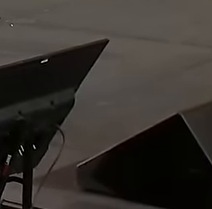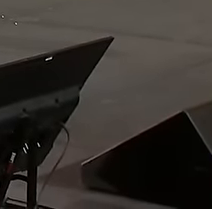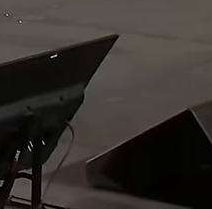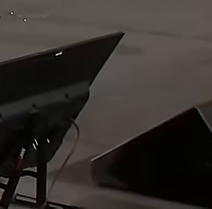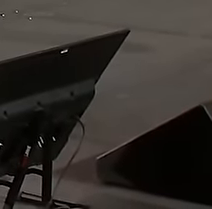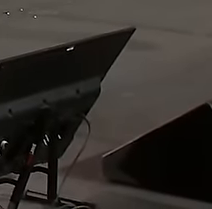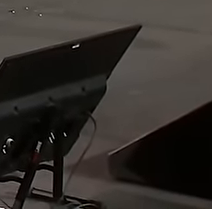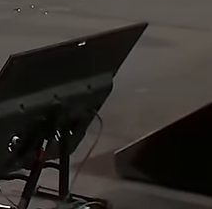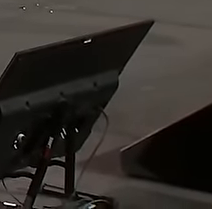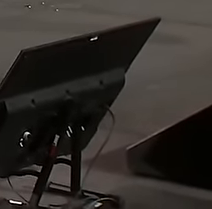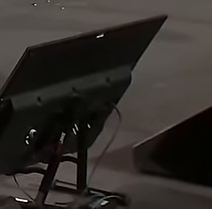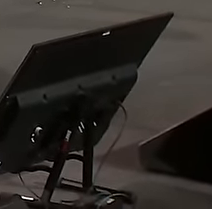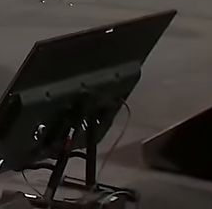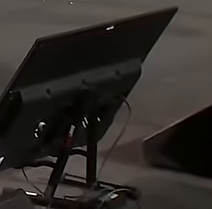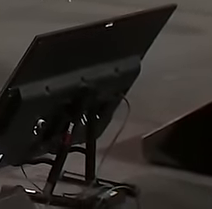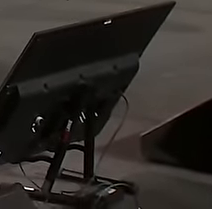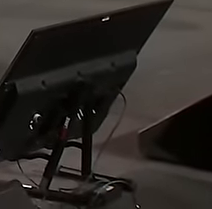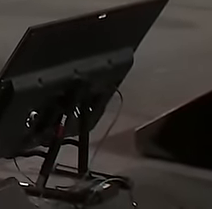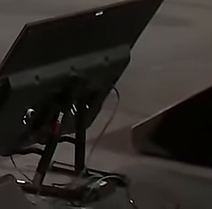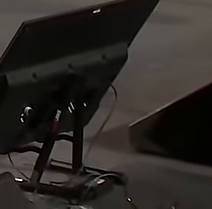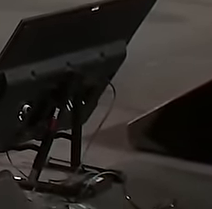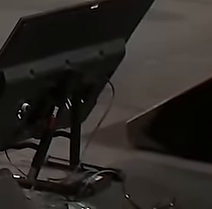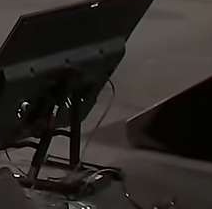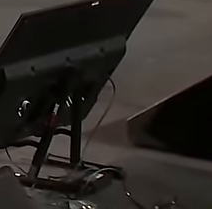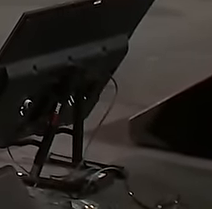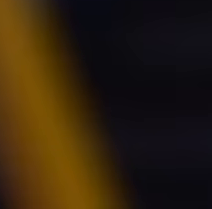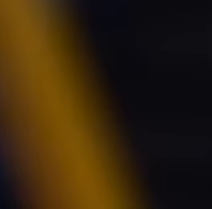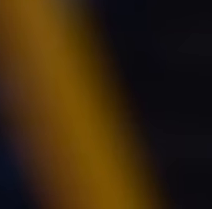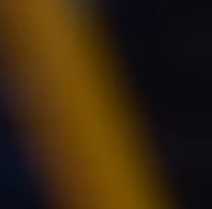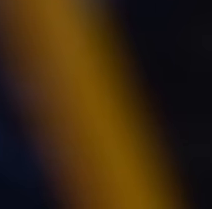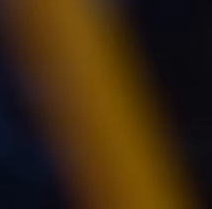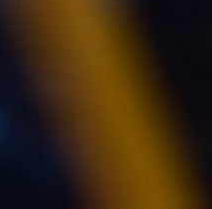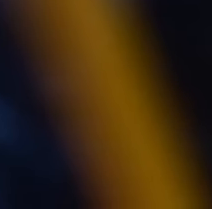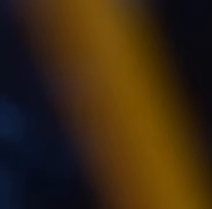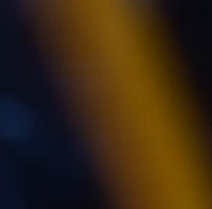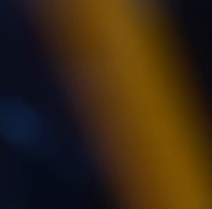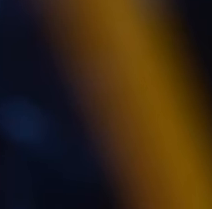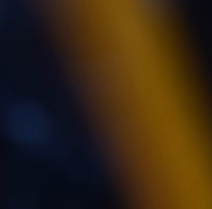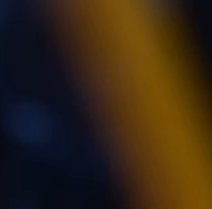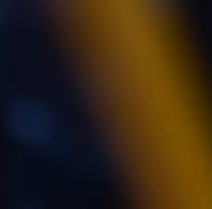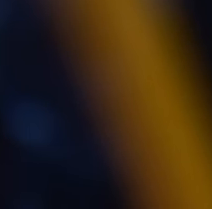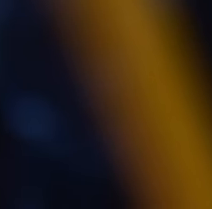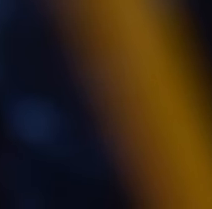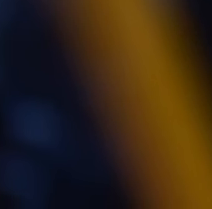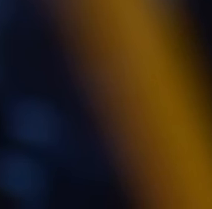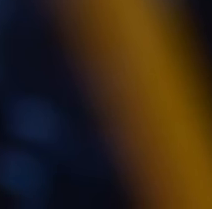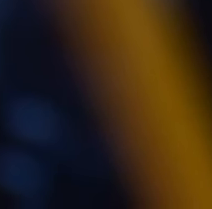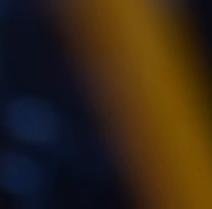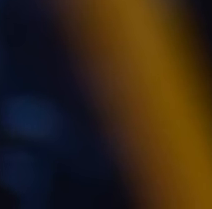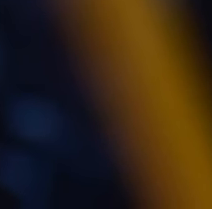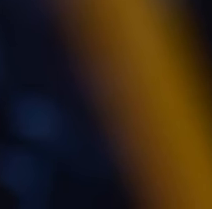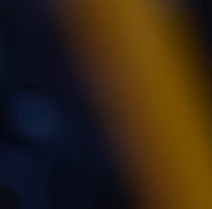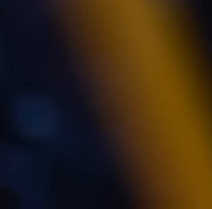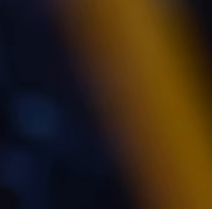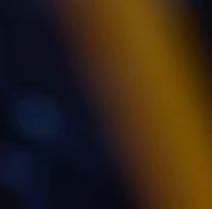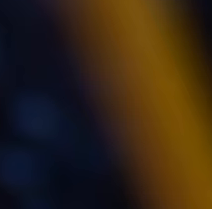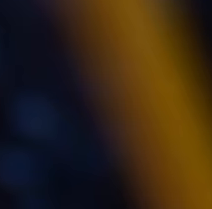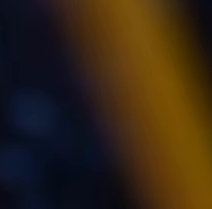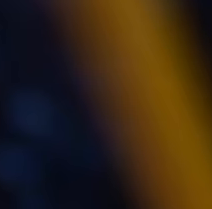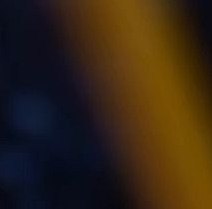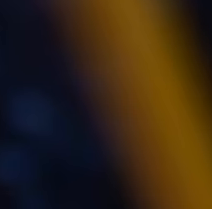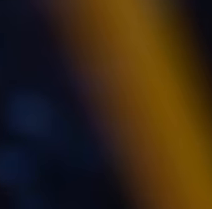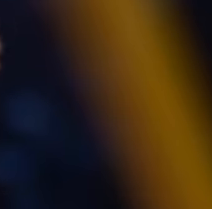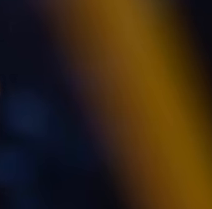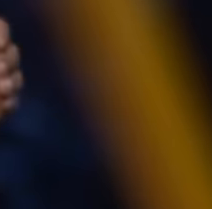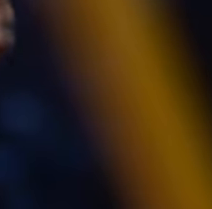panel. Amen. And as we move forward, y saliendo hacia adelante, tonight we have an amazing service